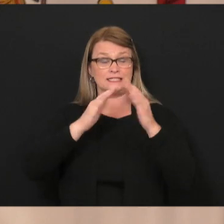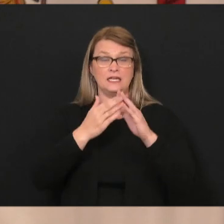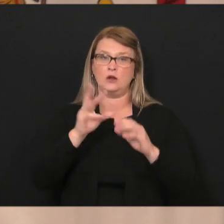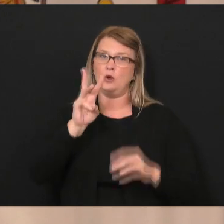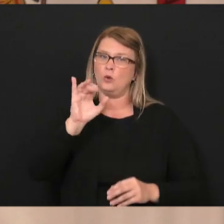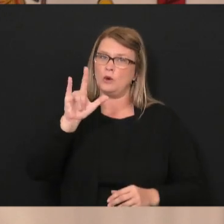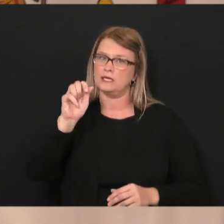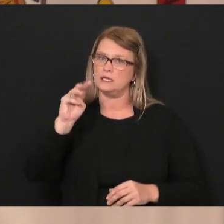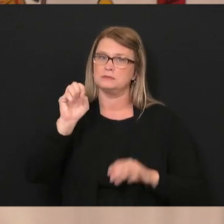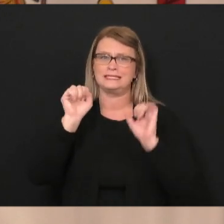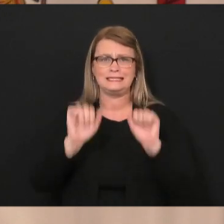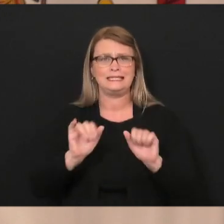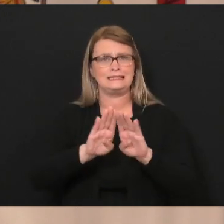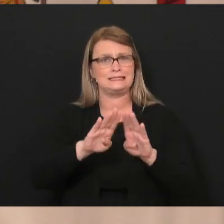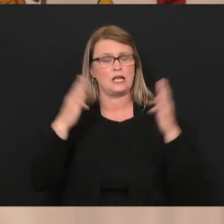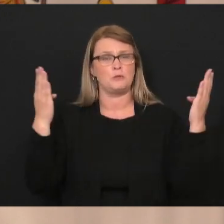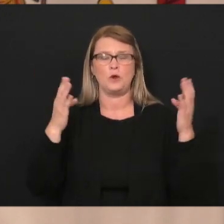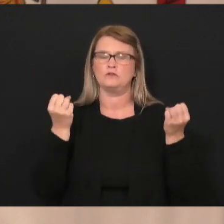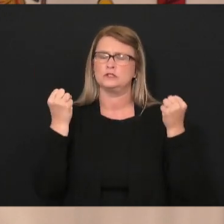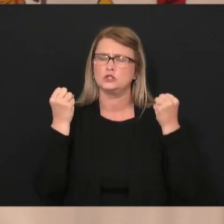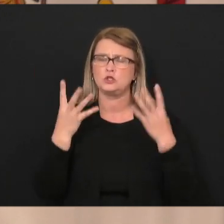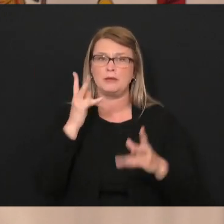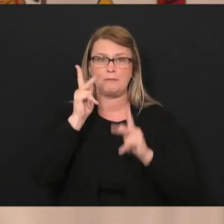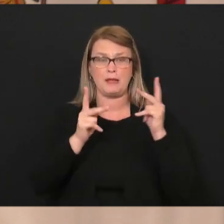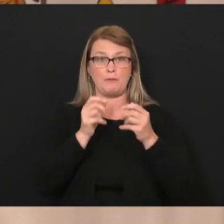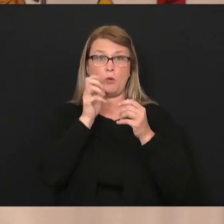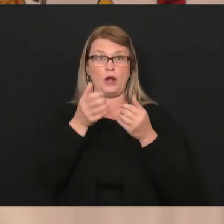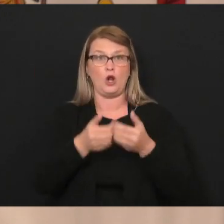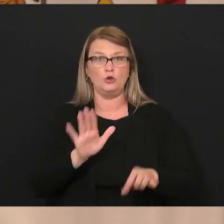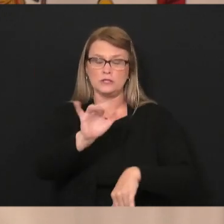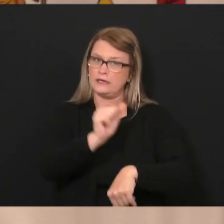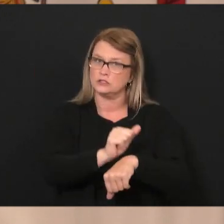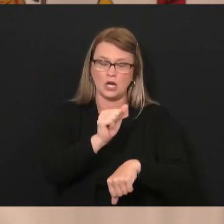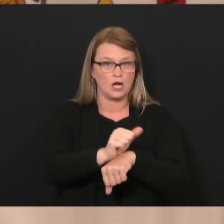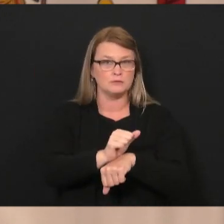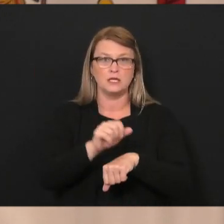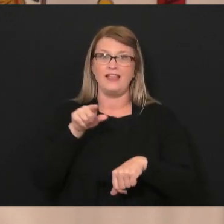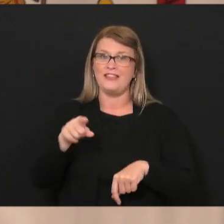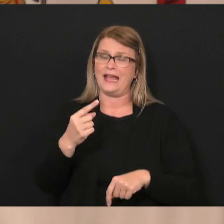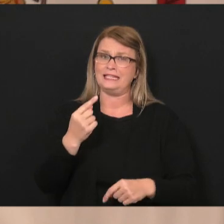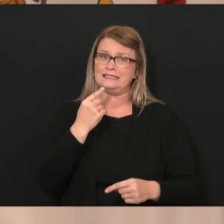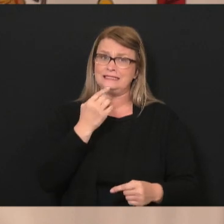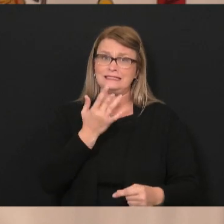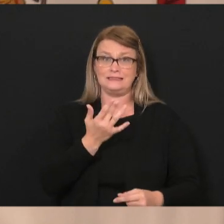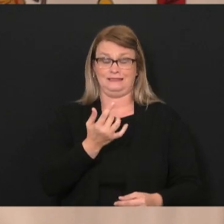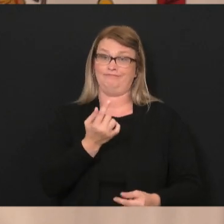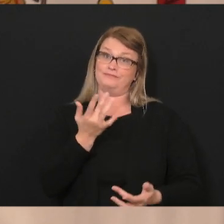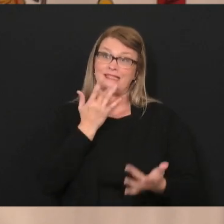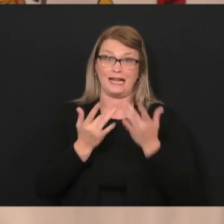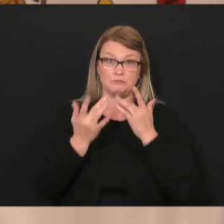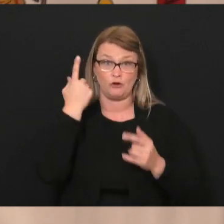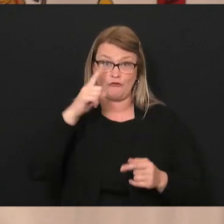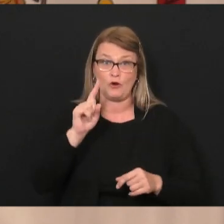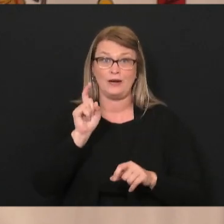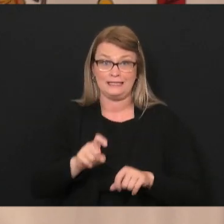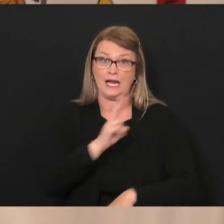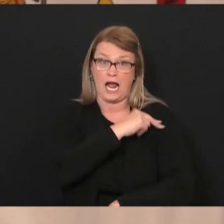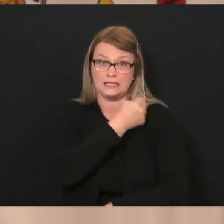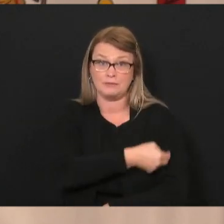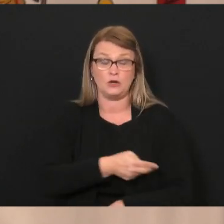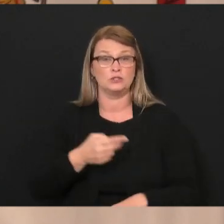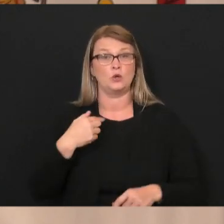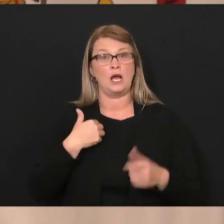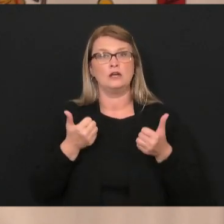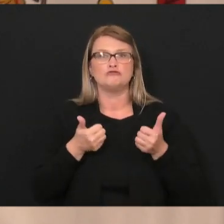We've got too many people that are employed. We got an area of our state that desperately needs that community hospital, and I will try